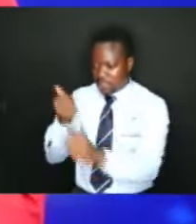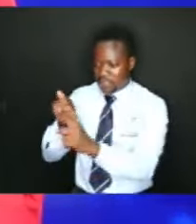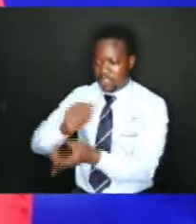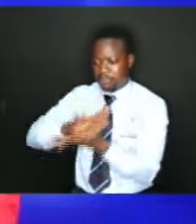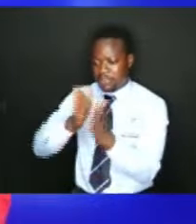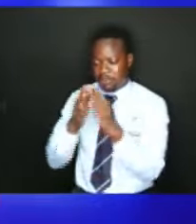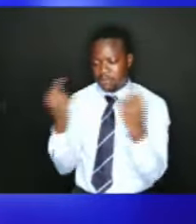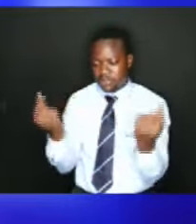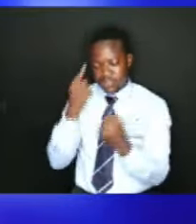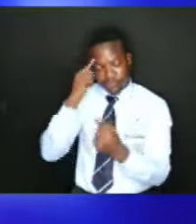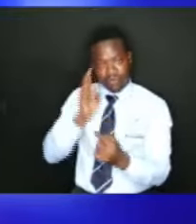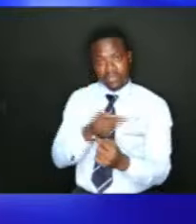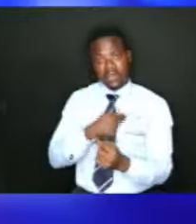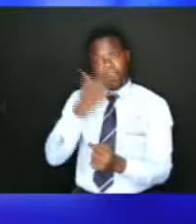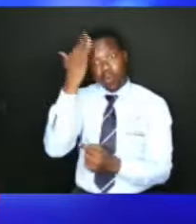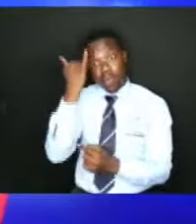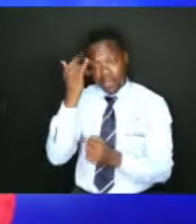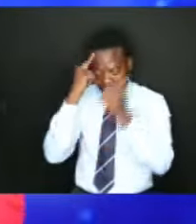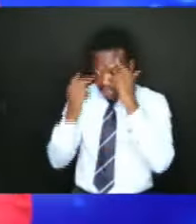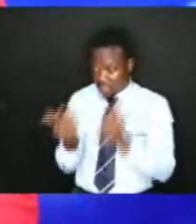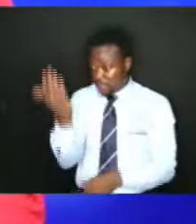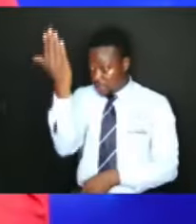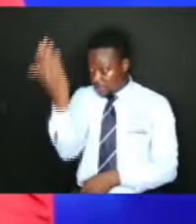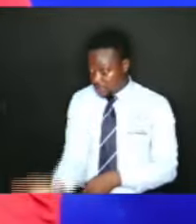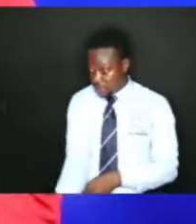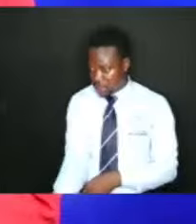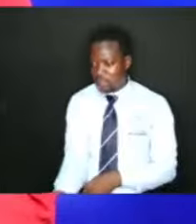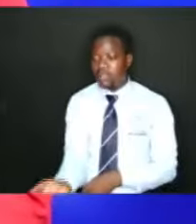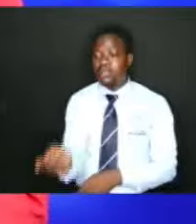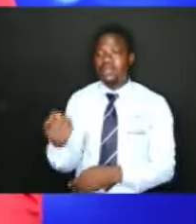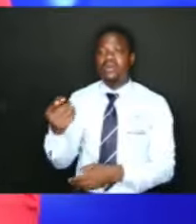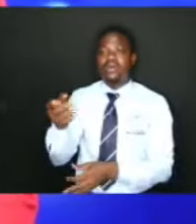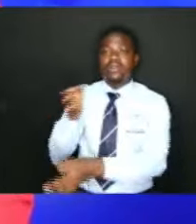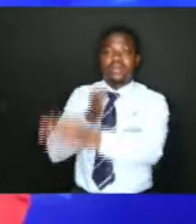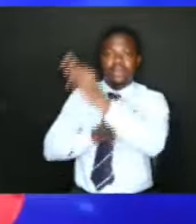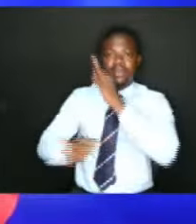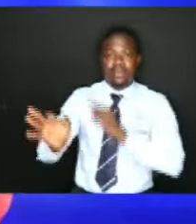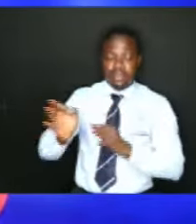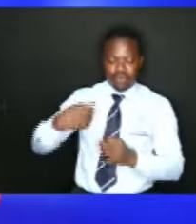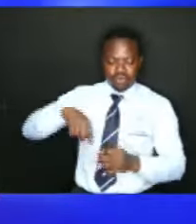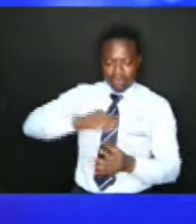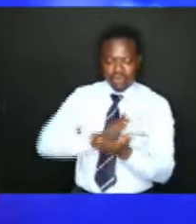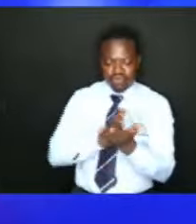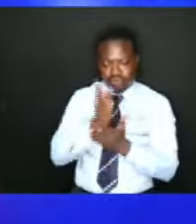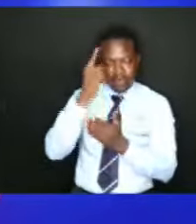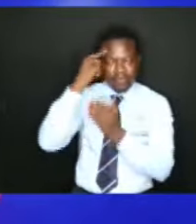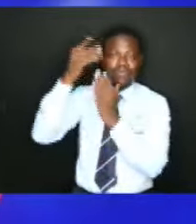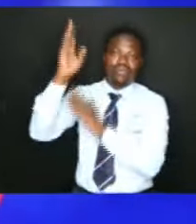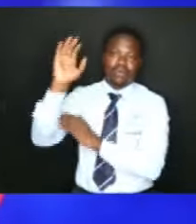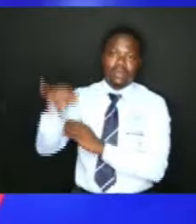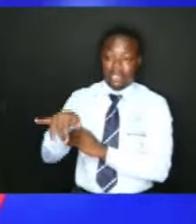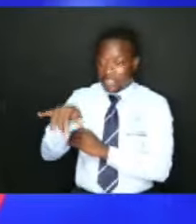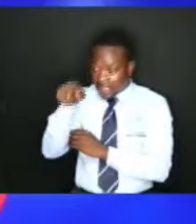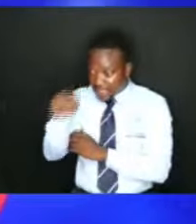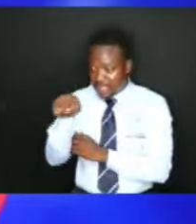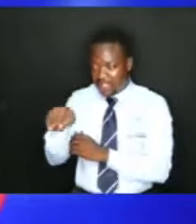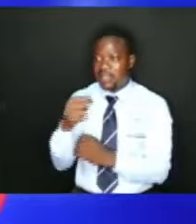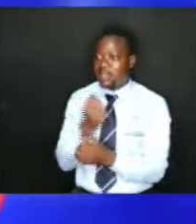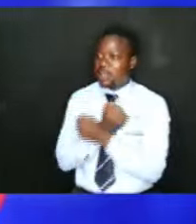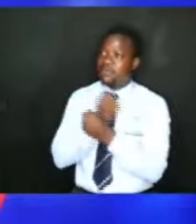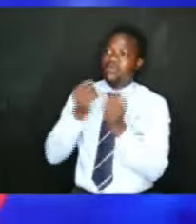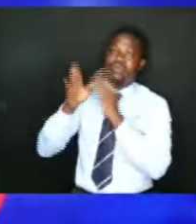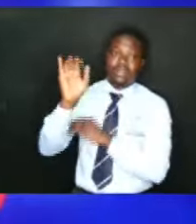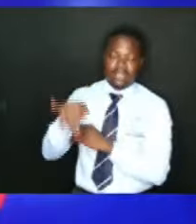us, so that in him we might become the righteousness of God. It is all about the love of